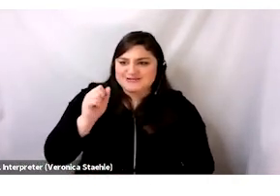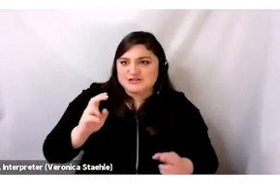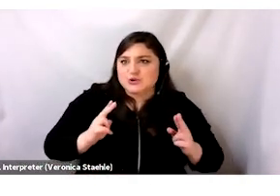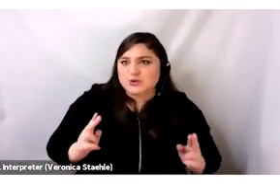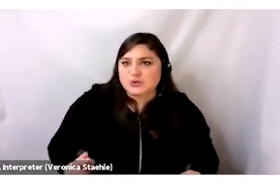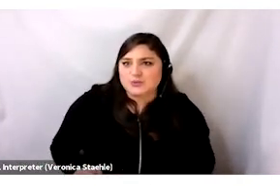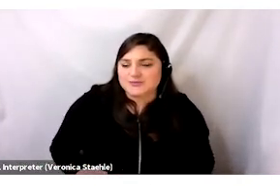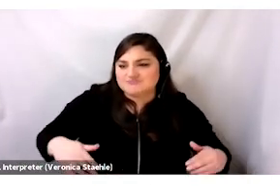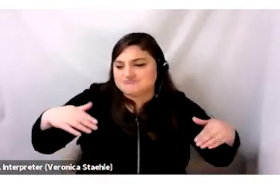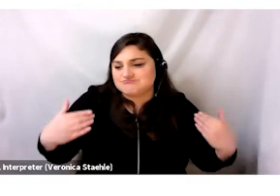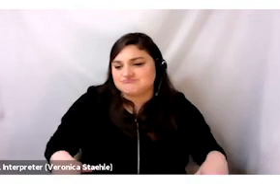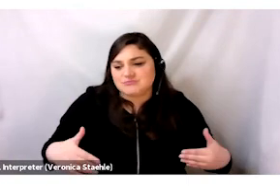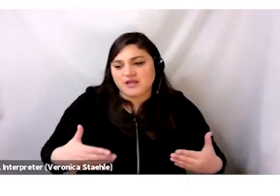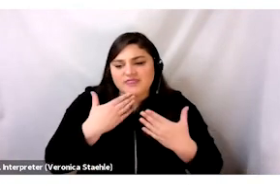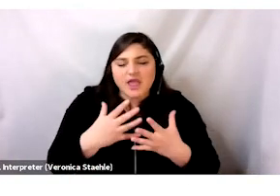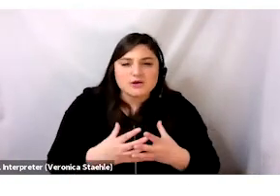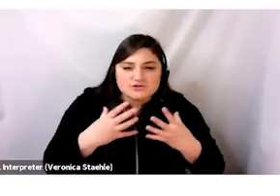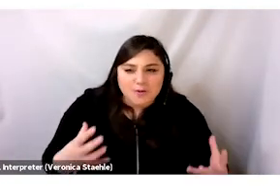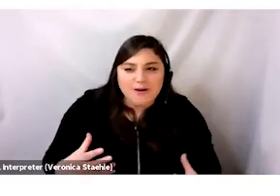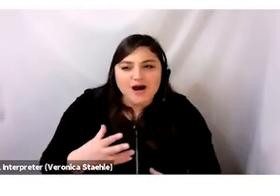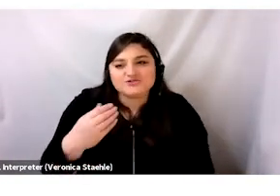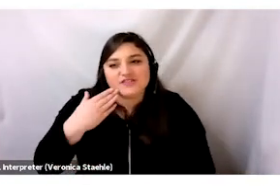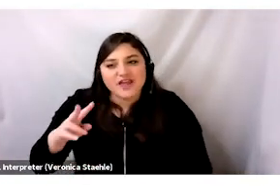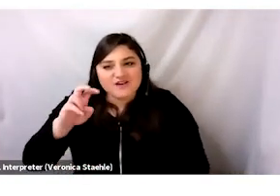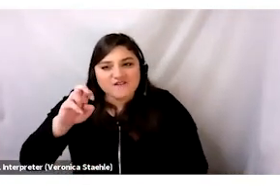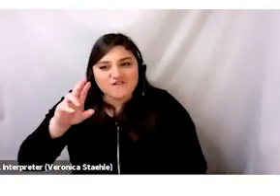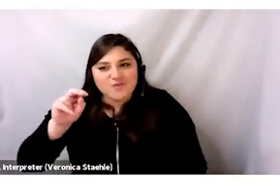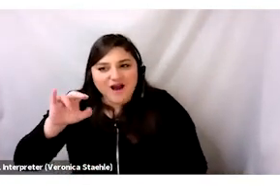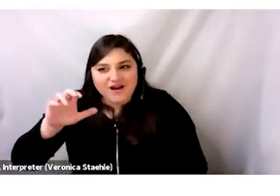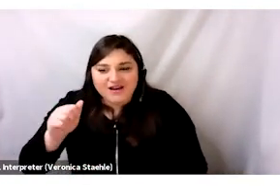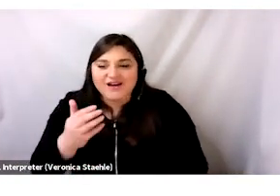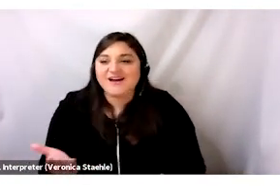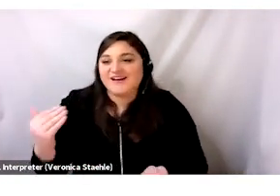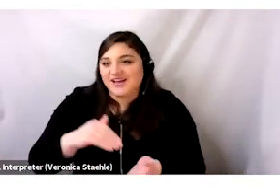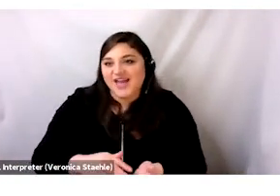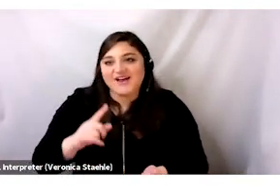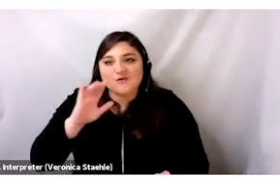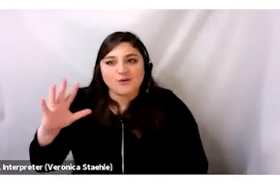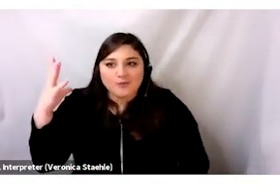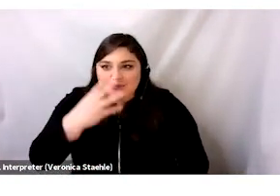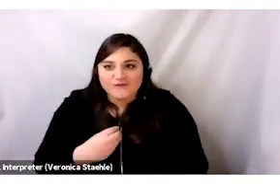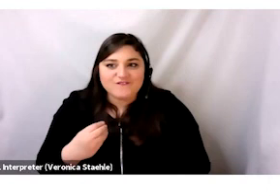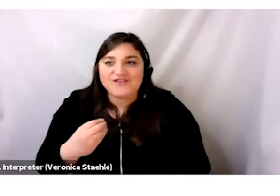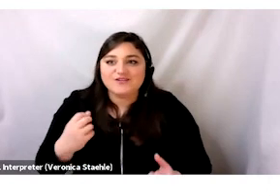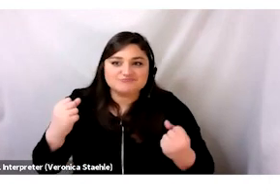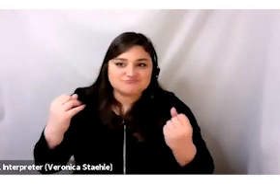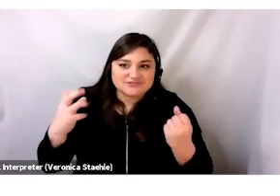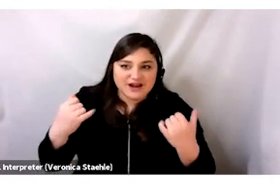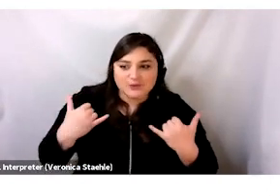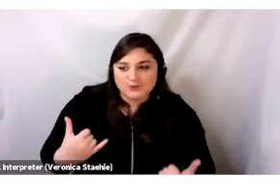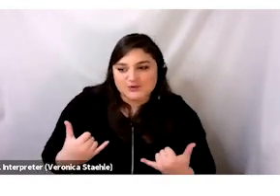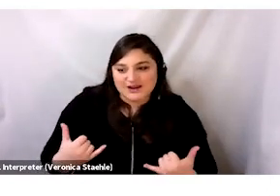So thank you so much. And thank you, Veronica, once again for beautiful signing